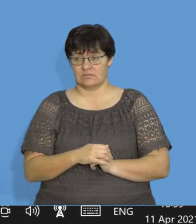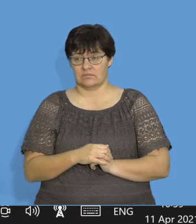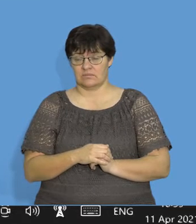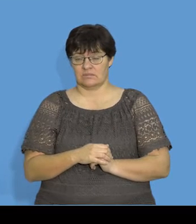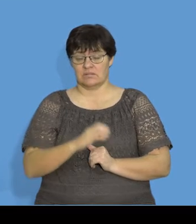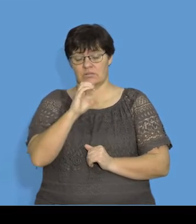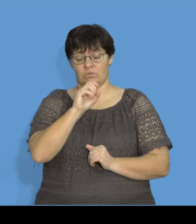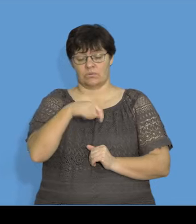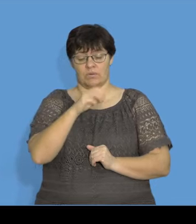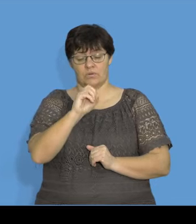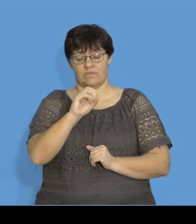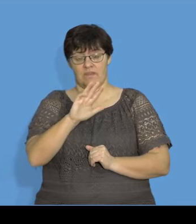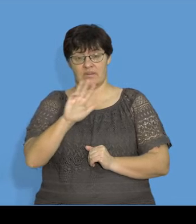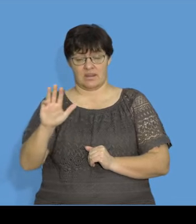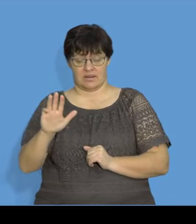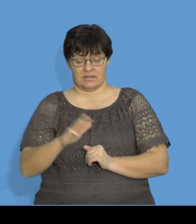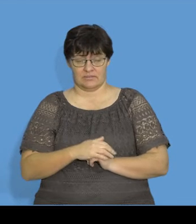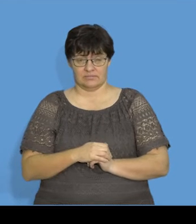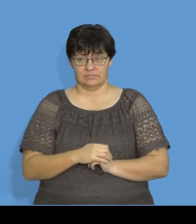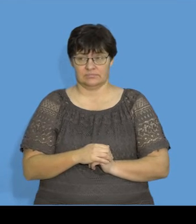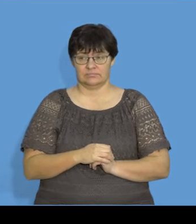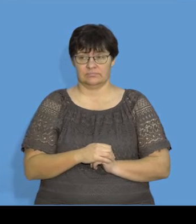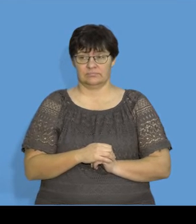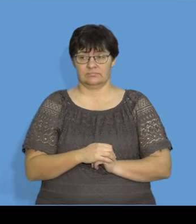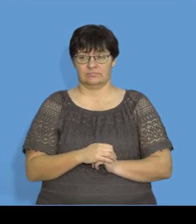Oopsie, gives me 0.059.